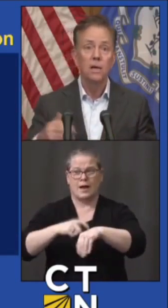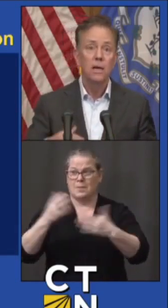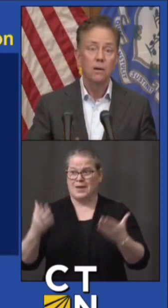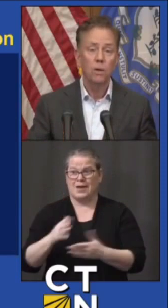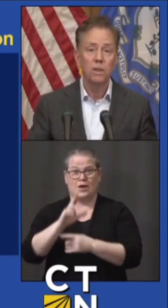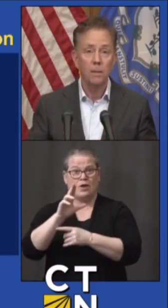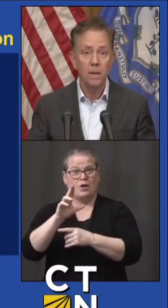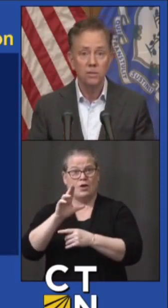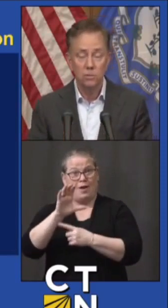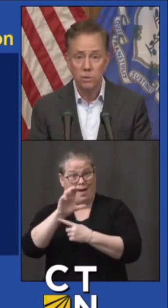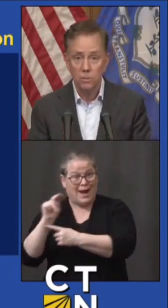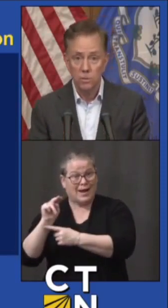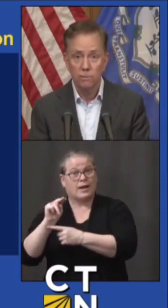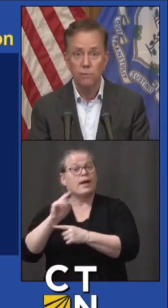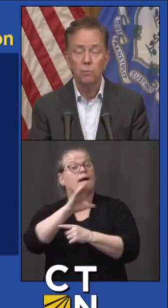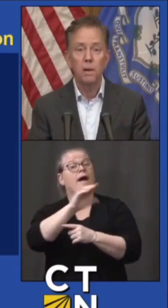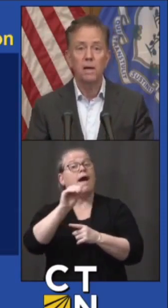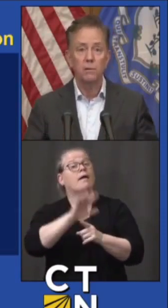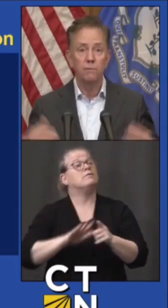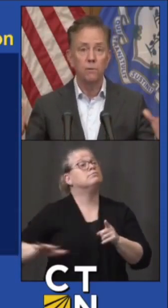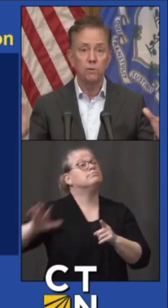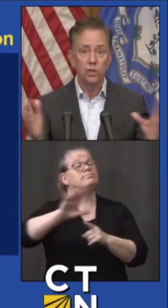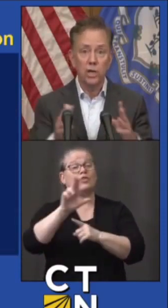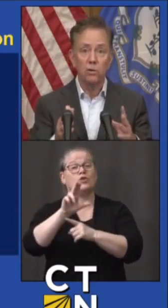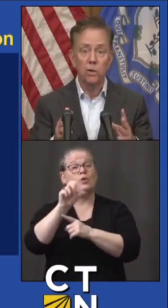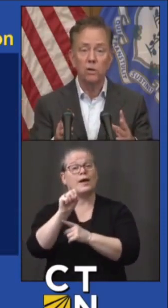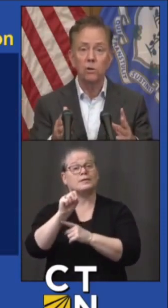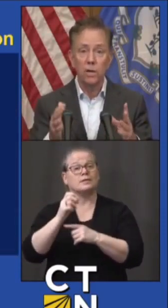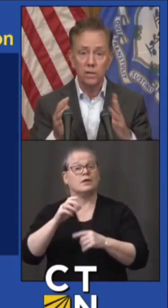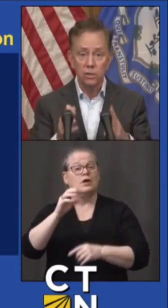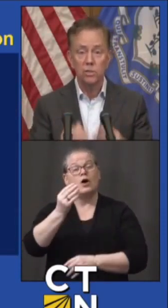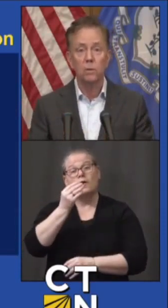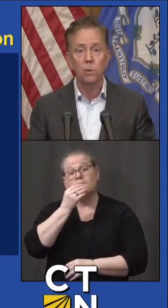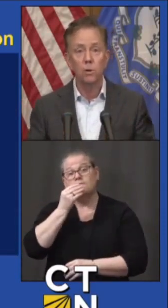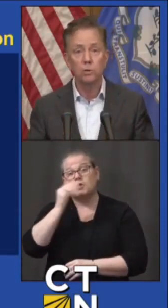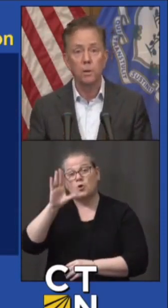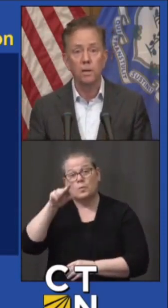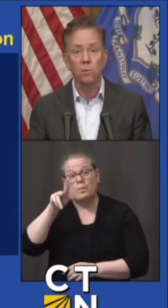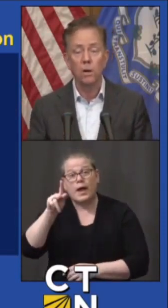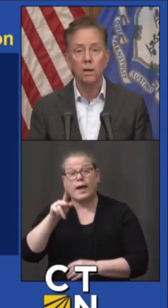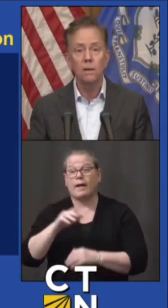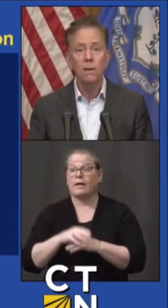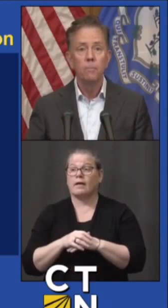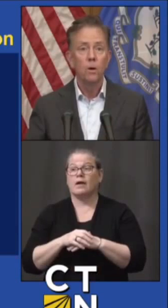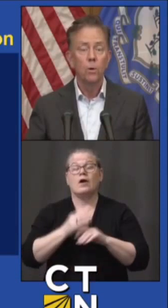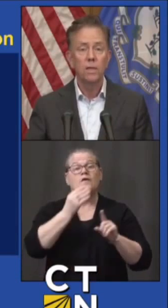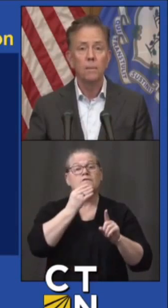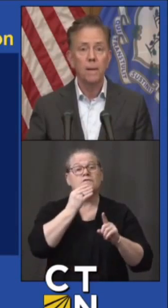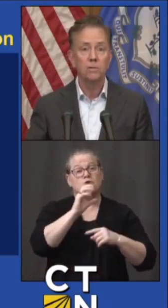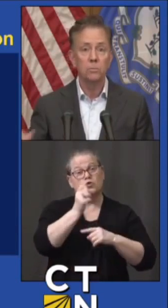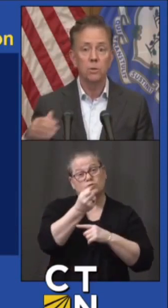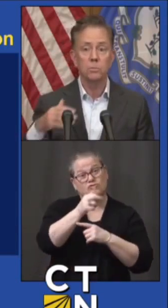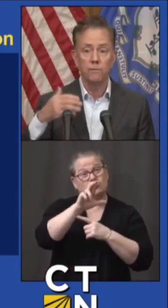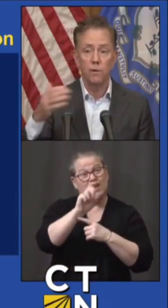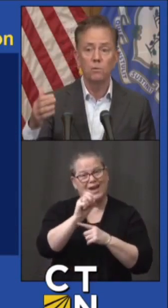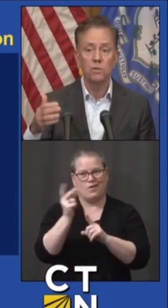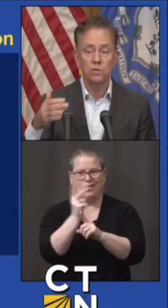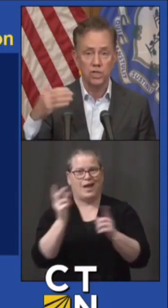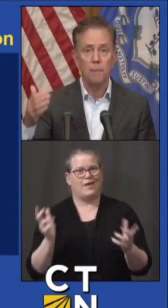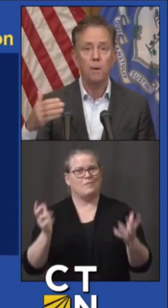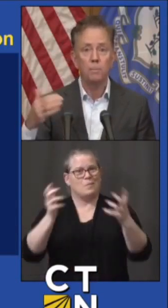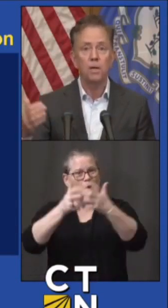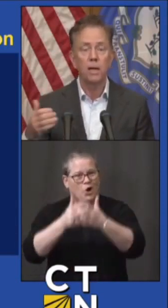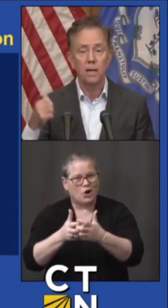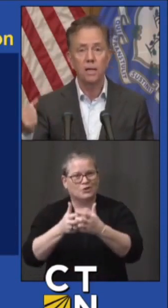say. And what that means in terms of Food Bank and Food Share and their donations, they're merged, by the way. What that means in terms of folks